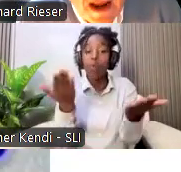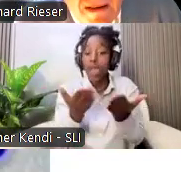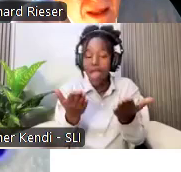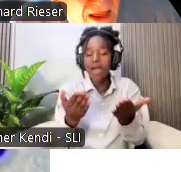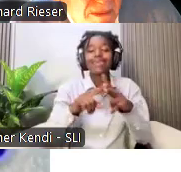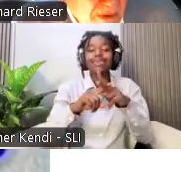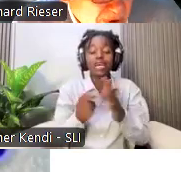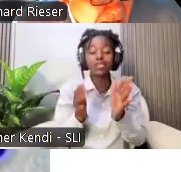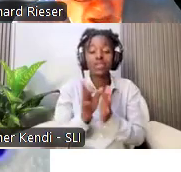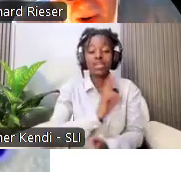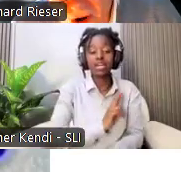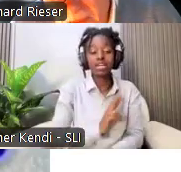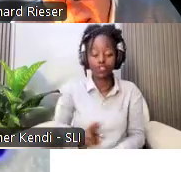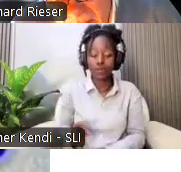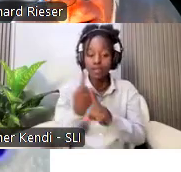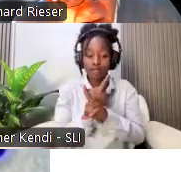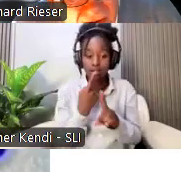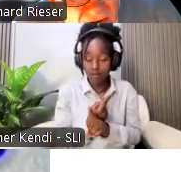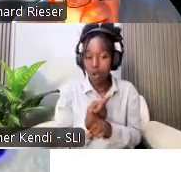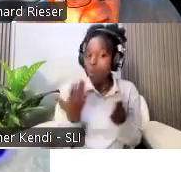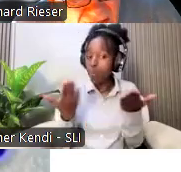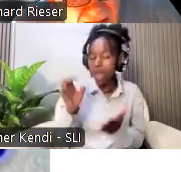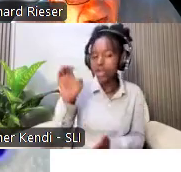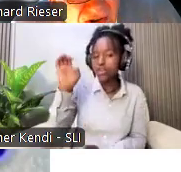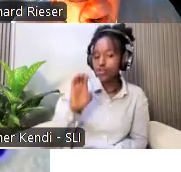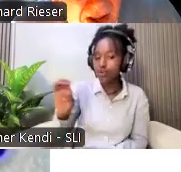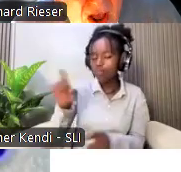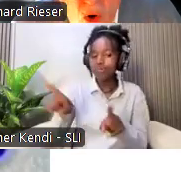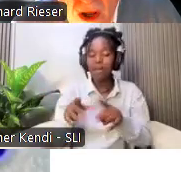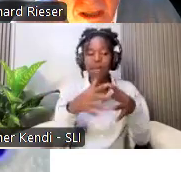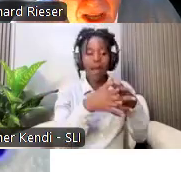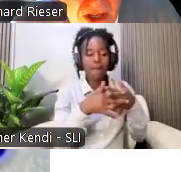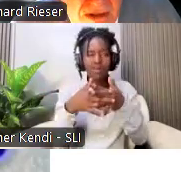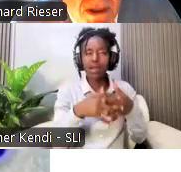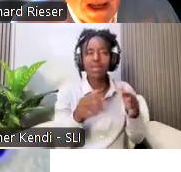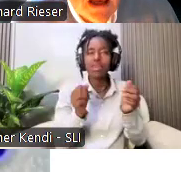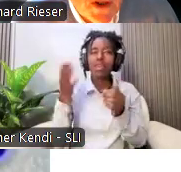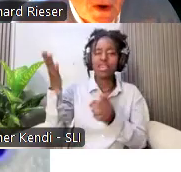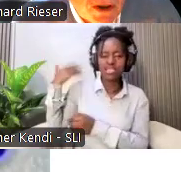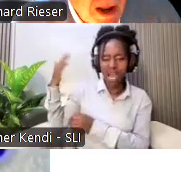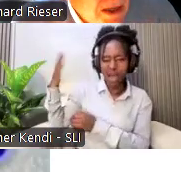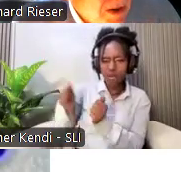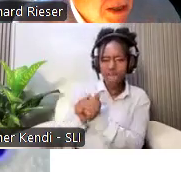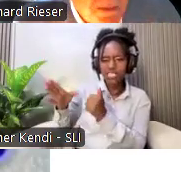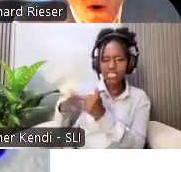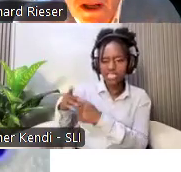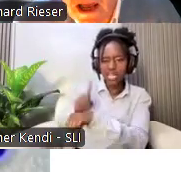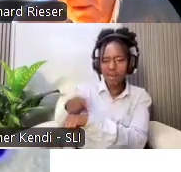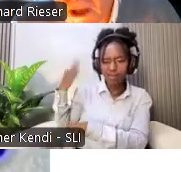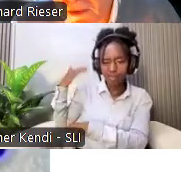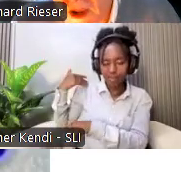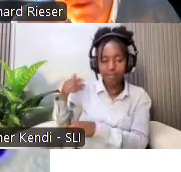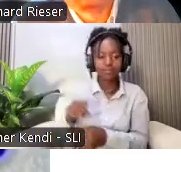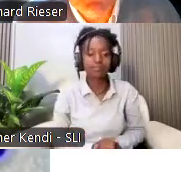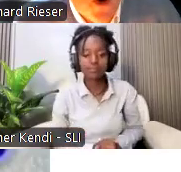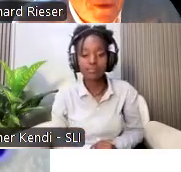but then particularly in Europe and America in the 19th century, organizations were set up that looked around and said, oh, these poor